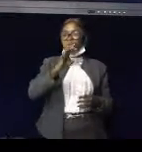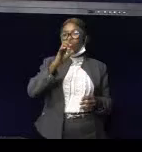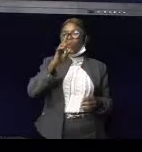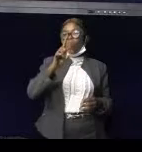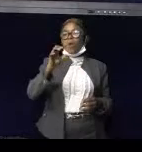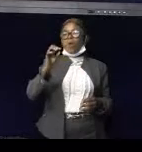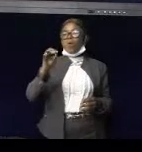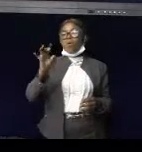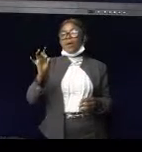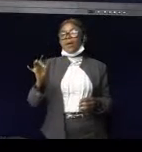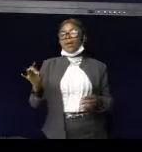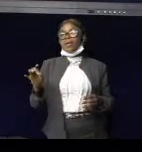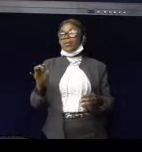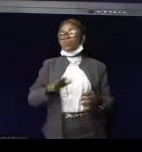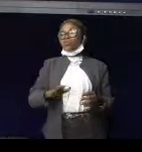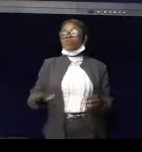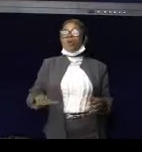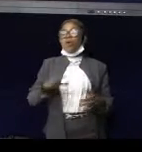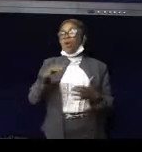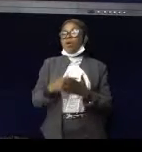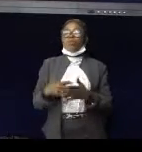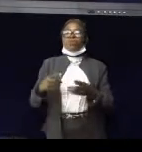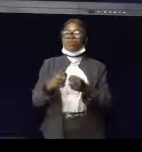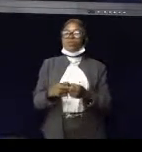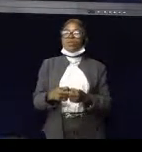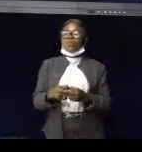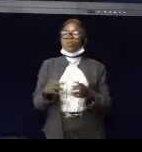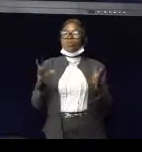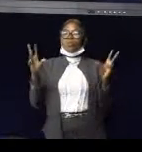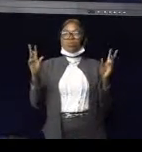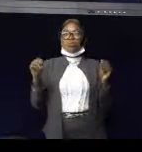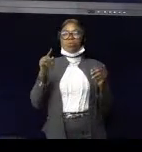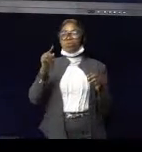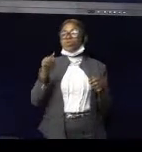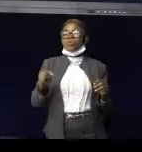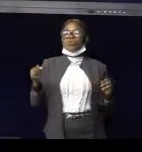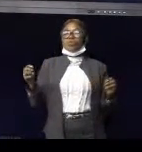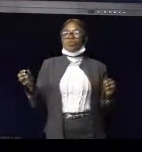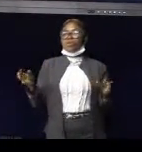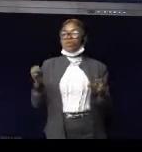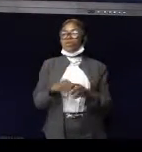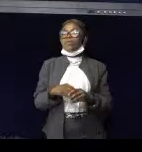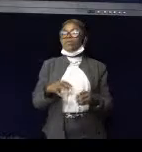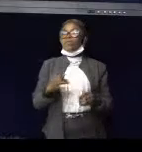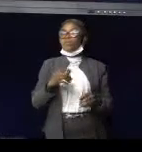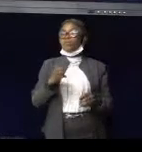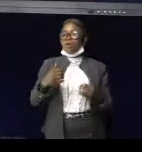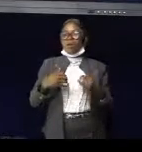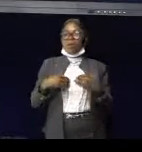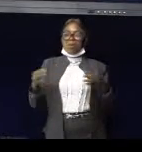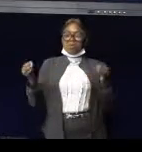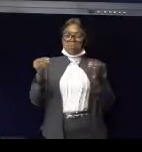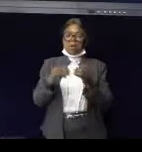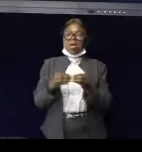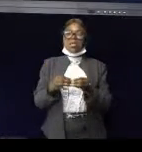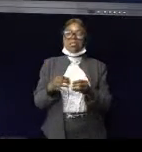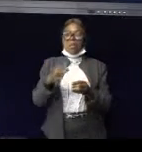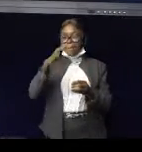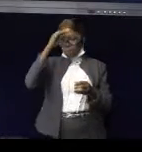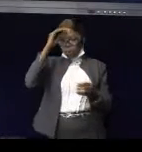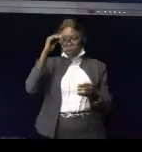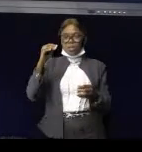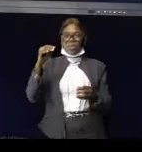108 pupils all together. That was easy enough. No ratio involved in this case. All you have to do is just add boys and girls, and